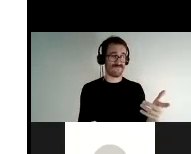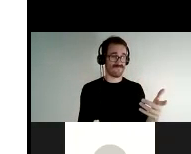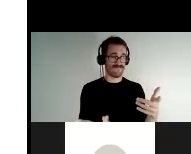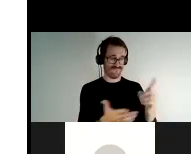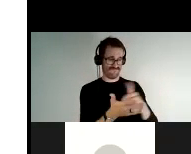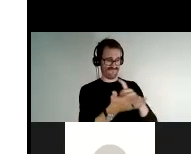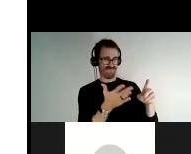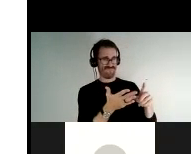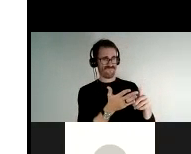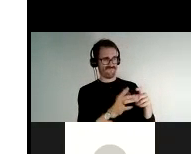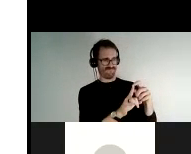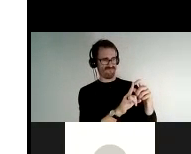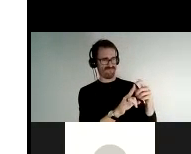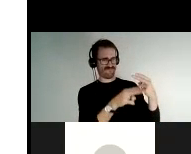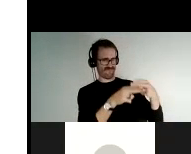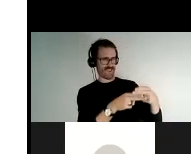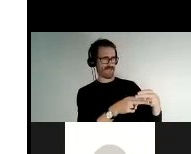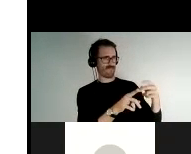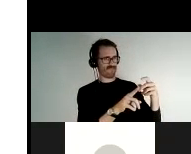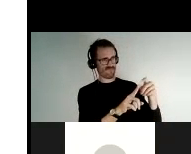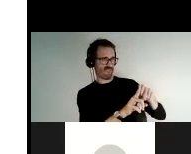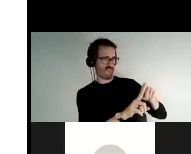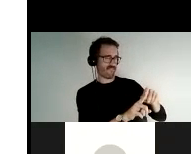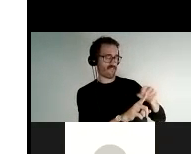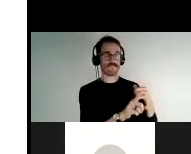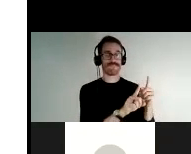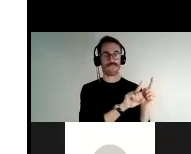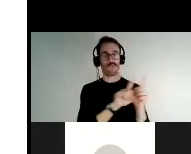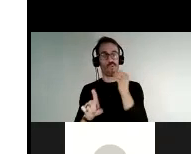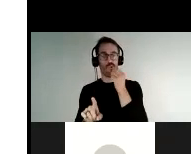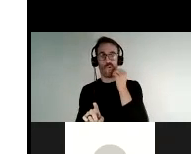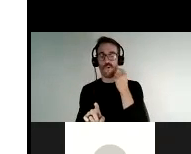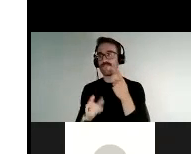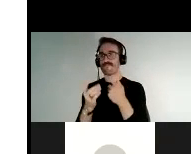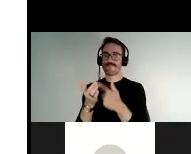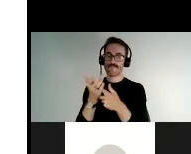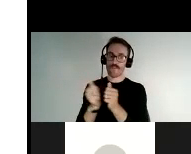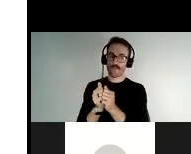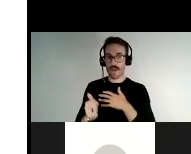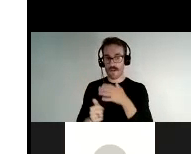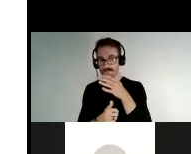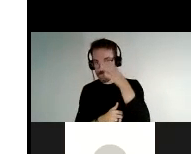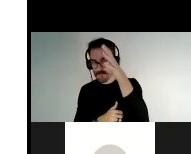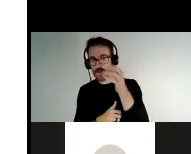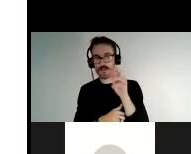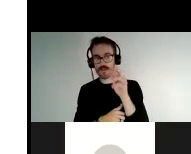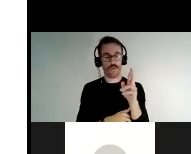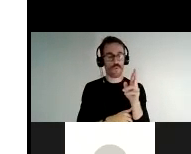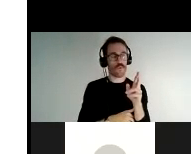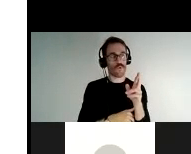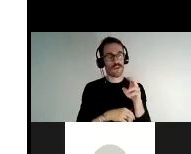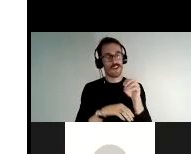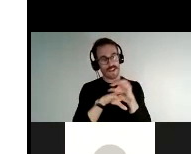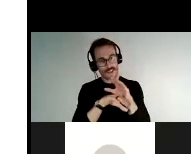tell my parents, tell the teacher, talk to the student guidance counselor. There were lots of resources